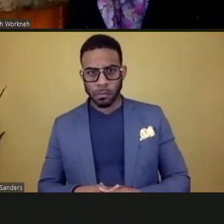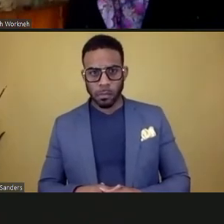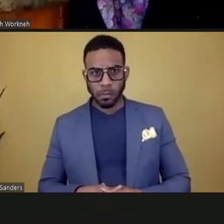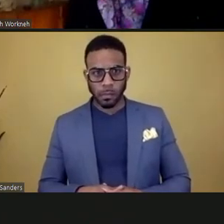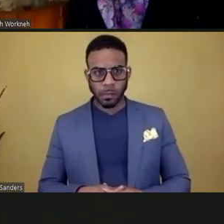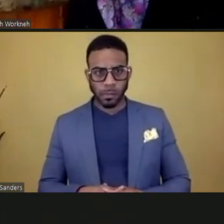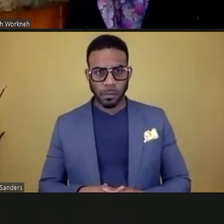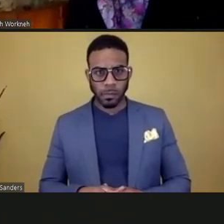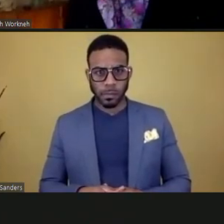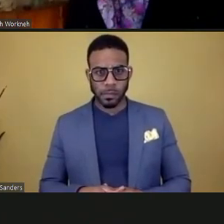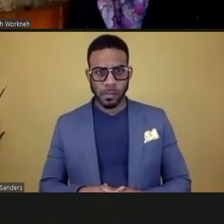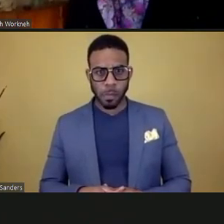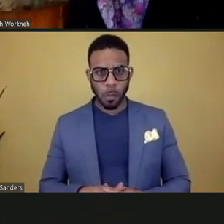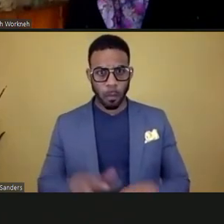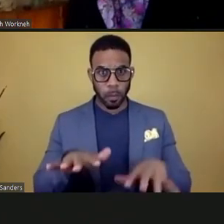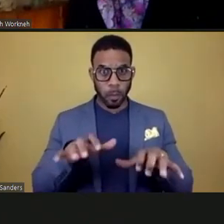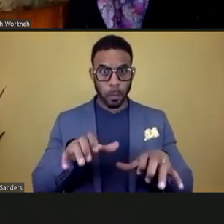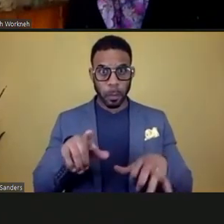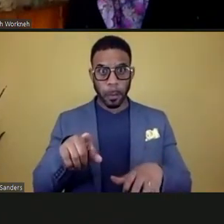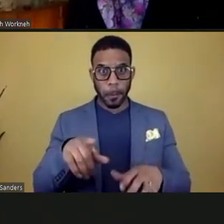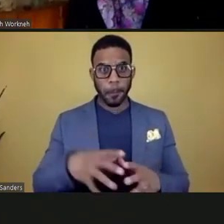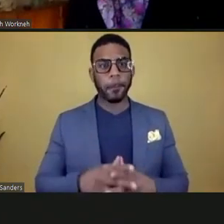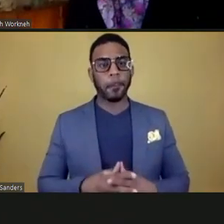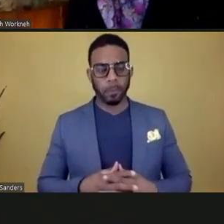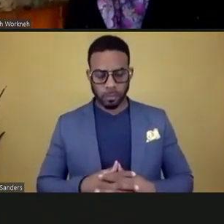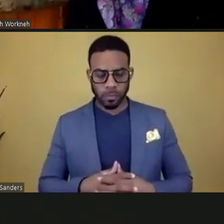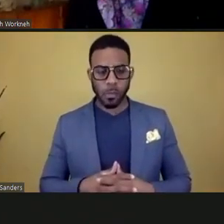Uh-oh. Are you frozen?